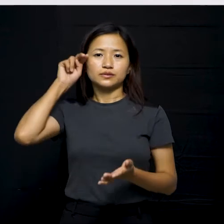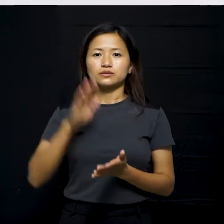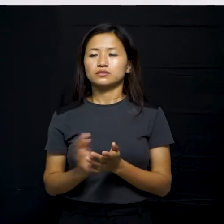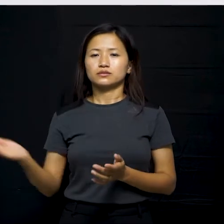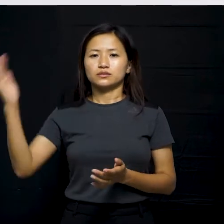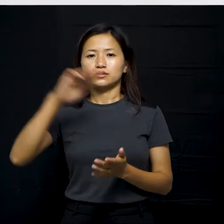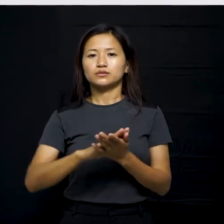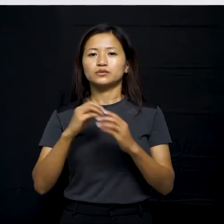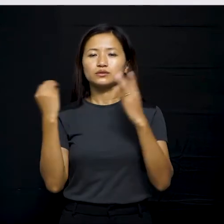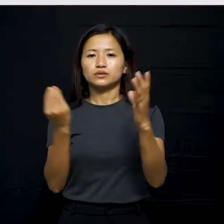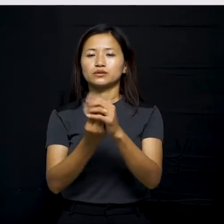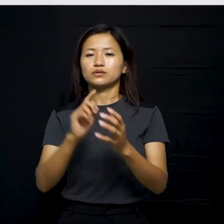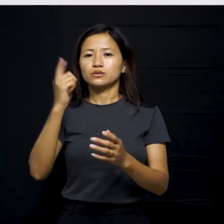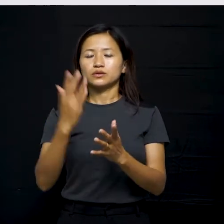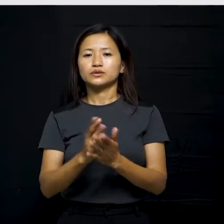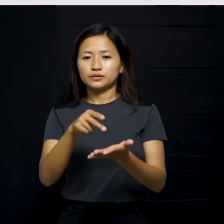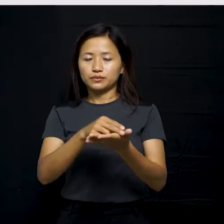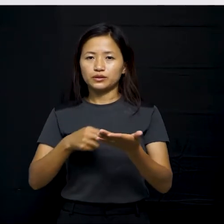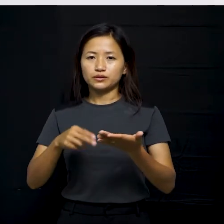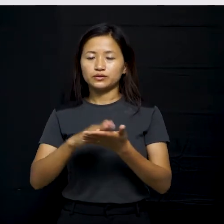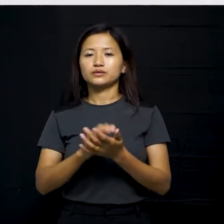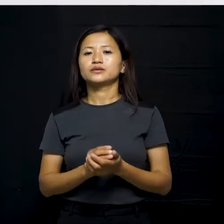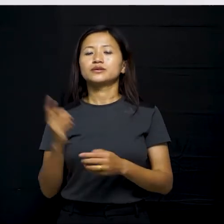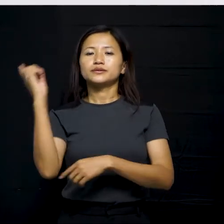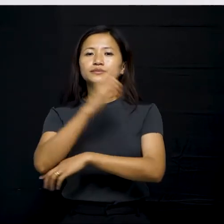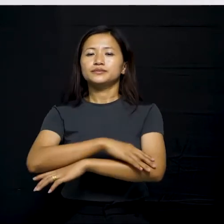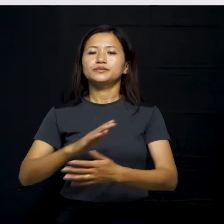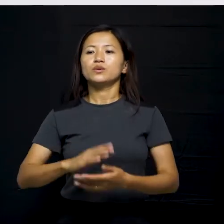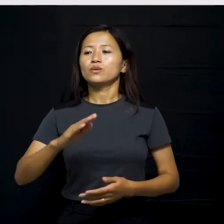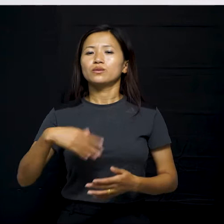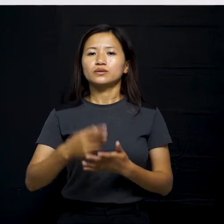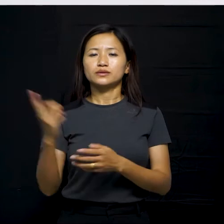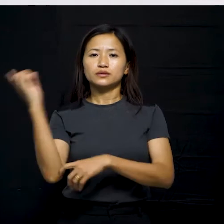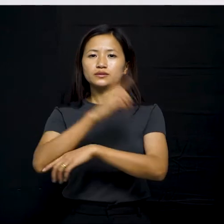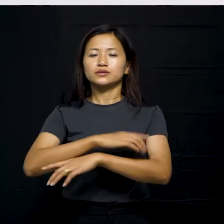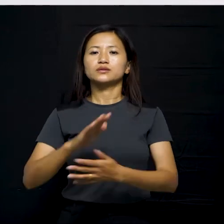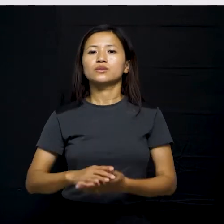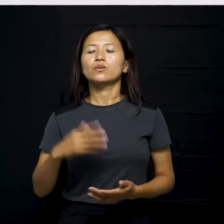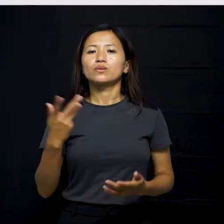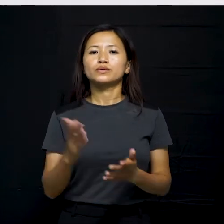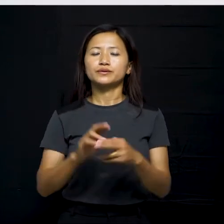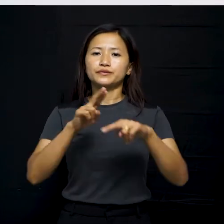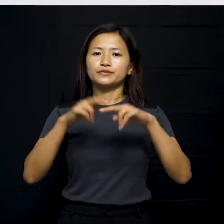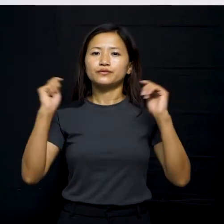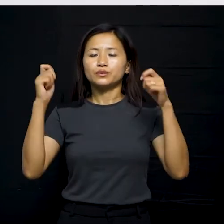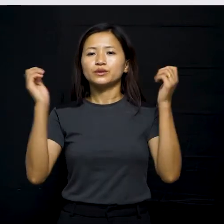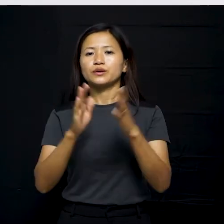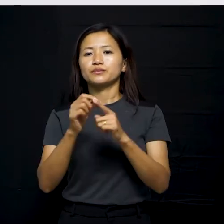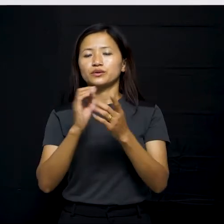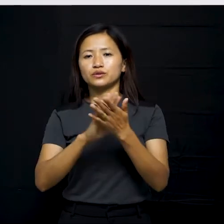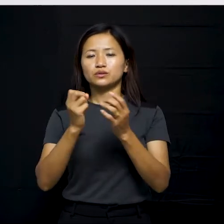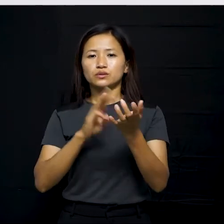come together as one on that particular day. Whereas on other days, whether it's the festival of a poem, whether